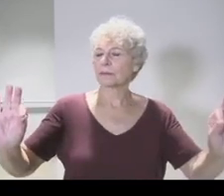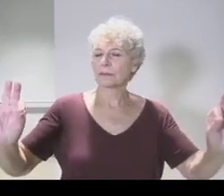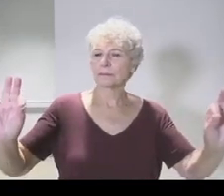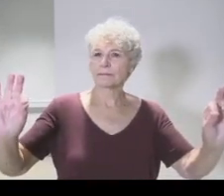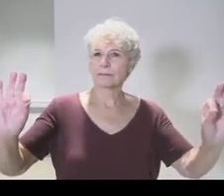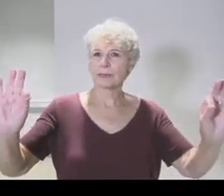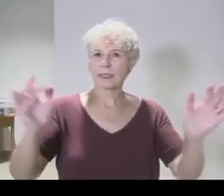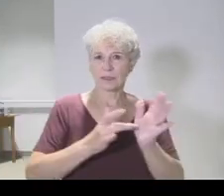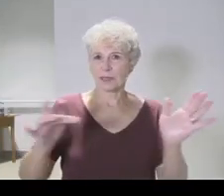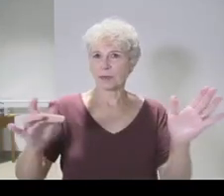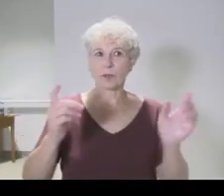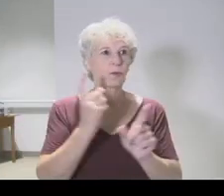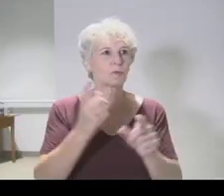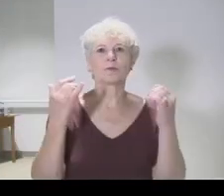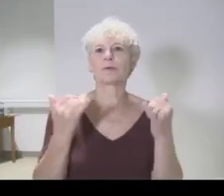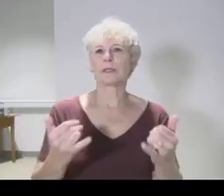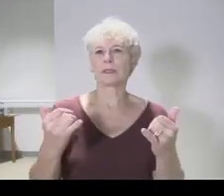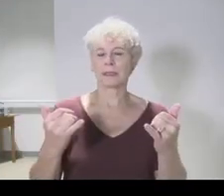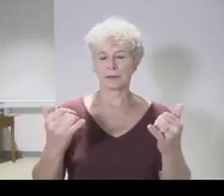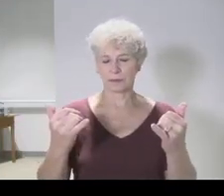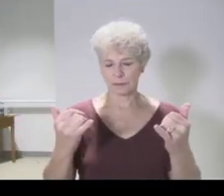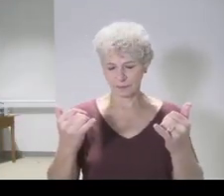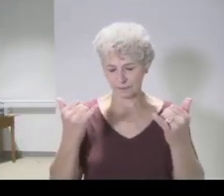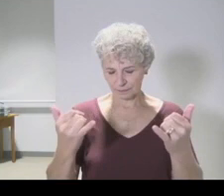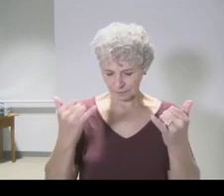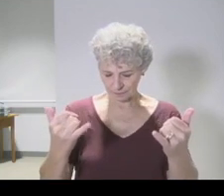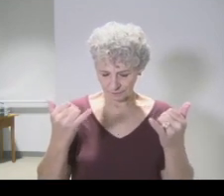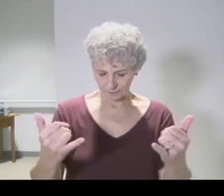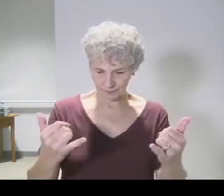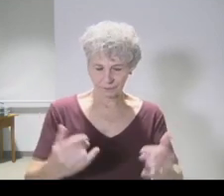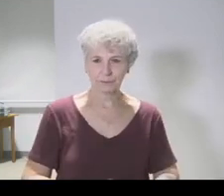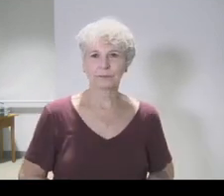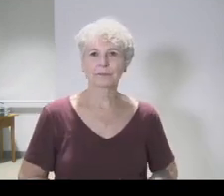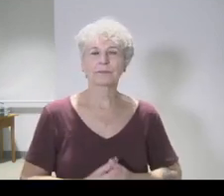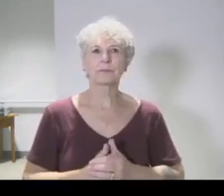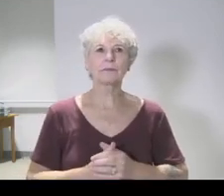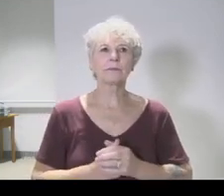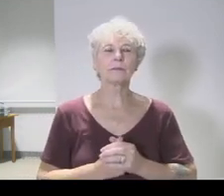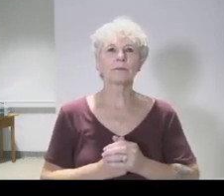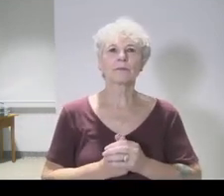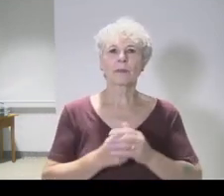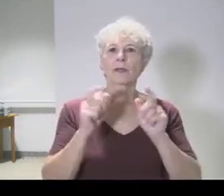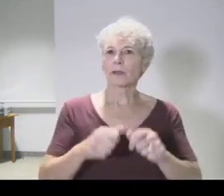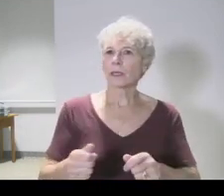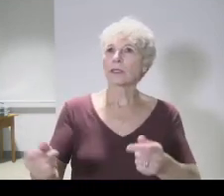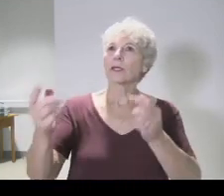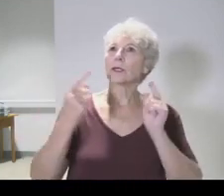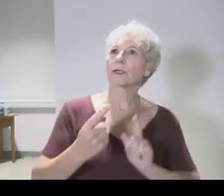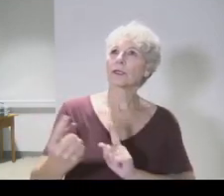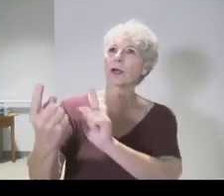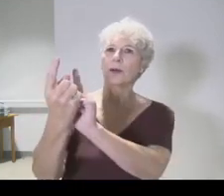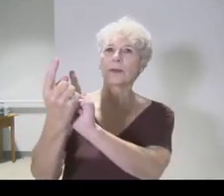is available to not just today, but right now. You can come to Christ